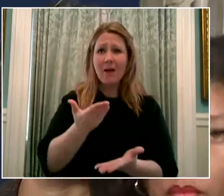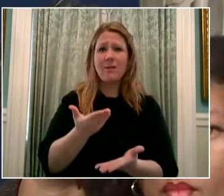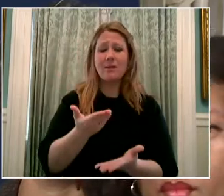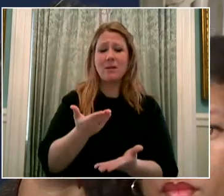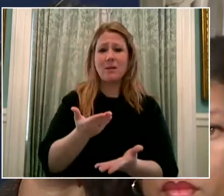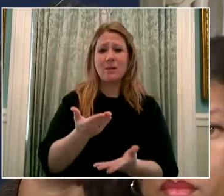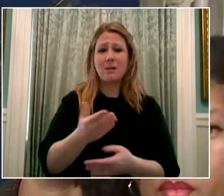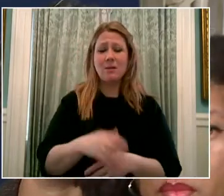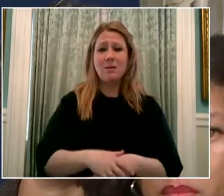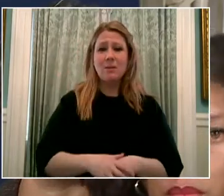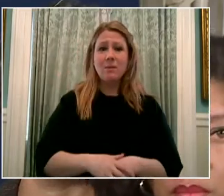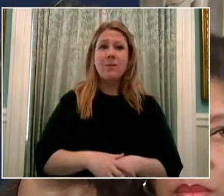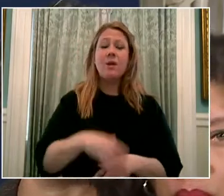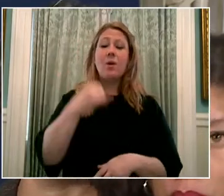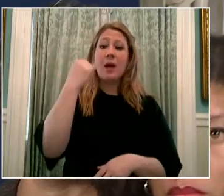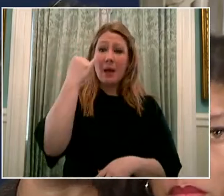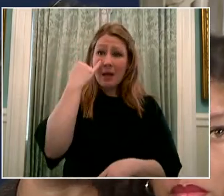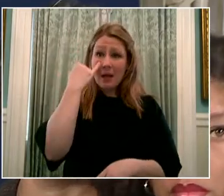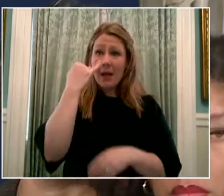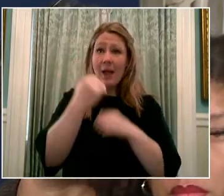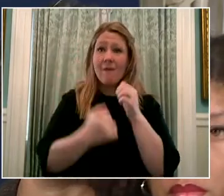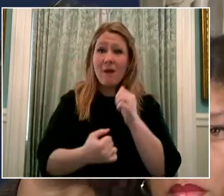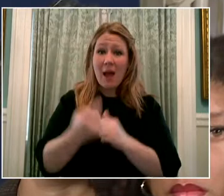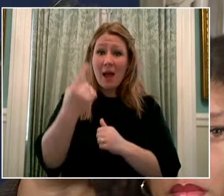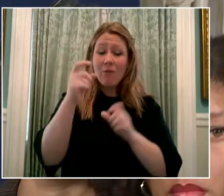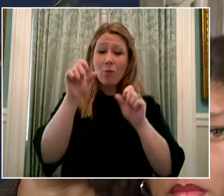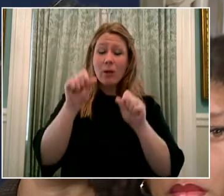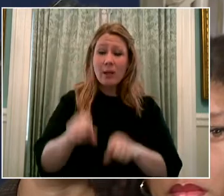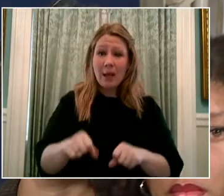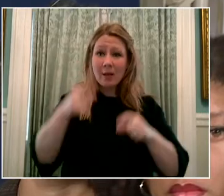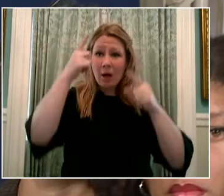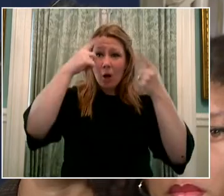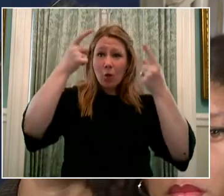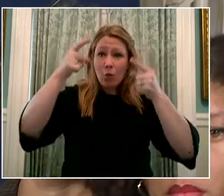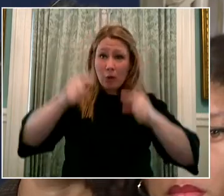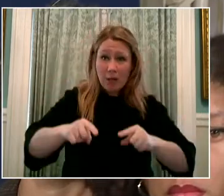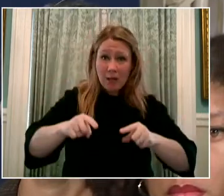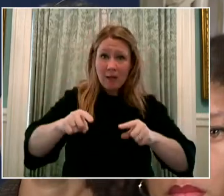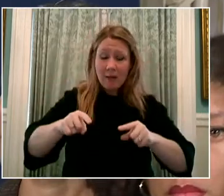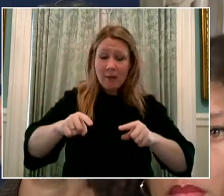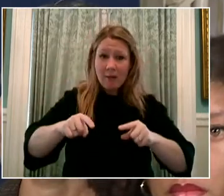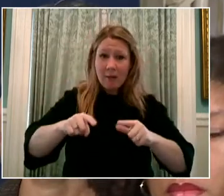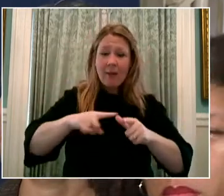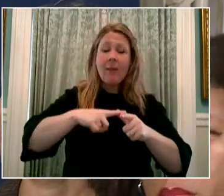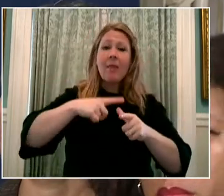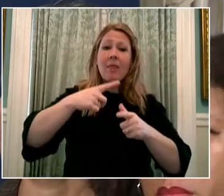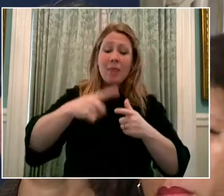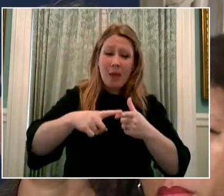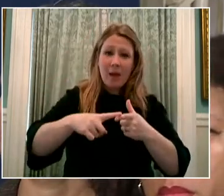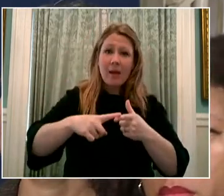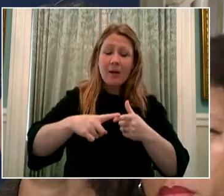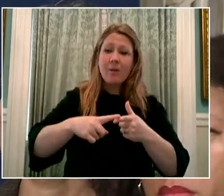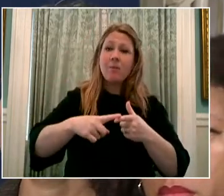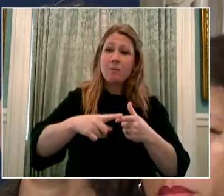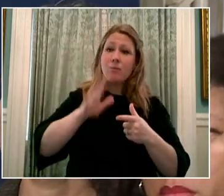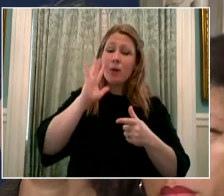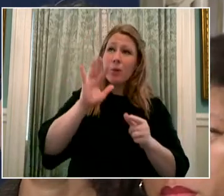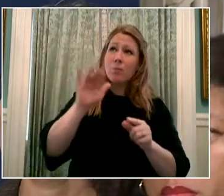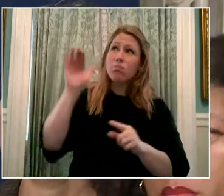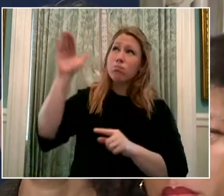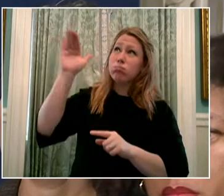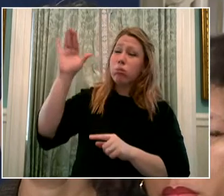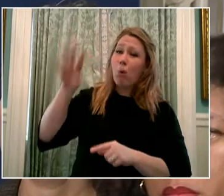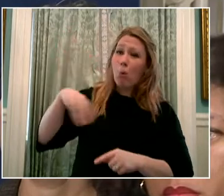won't be coming to rallies and standing on the steps of City Hall, say, why are you doing this? Why are you doing that? Get on the same page. New